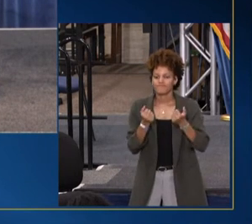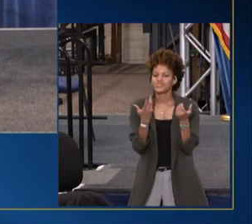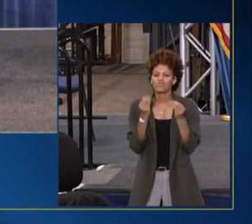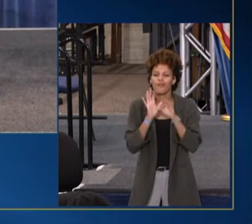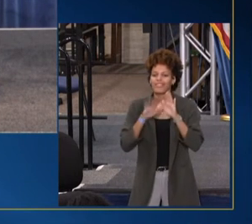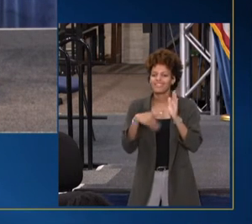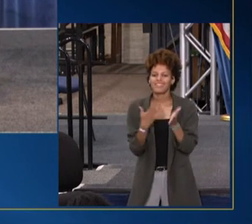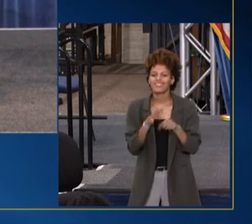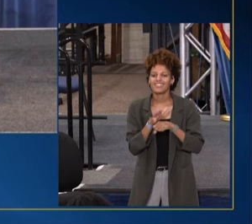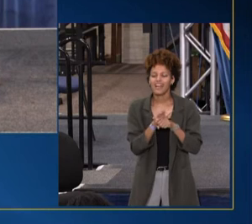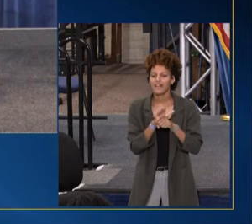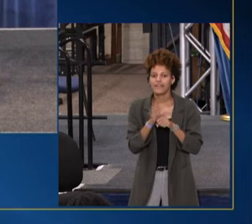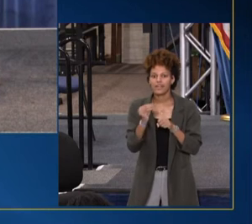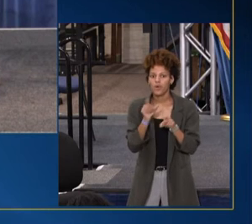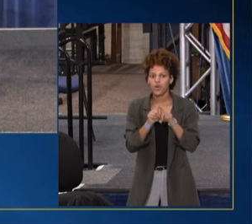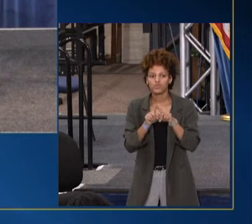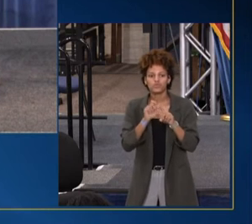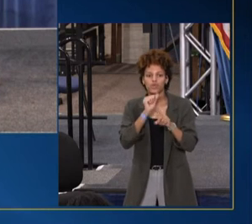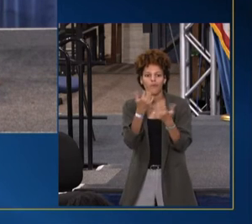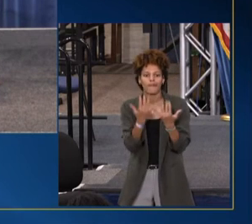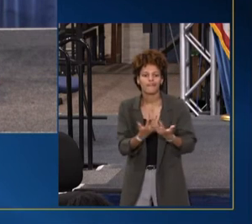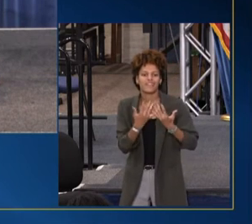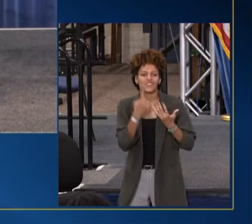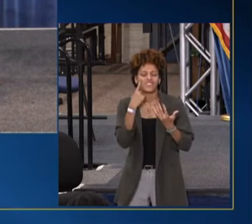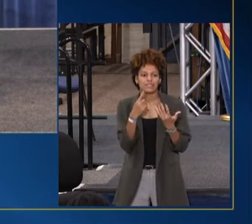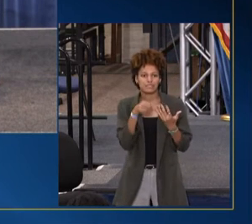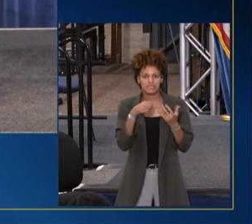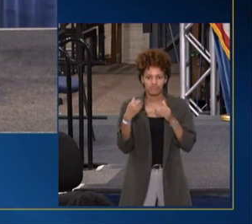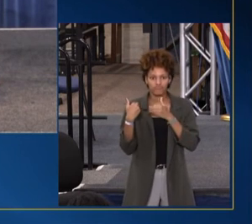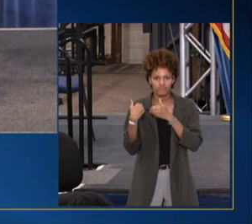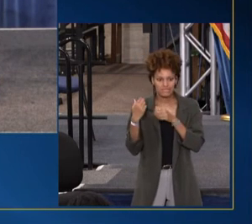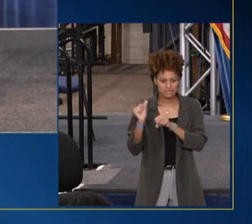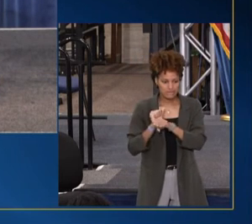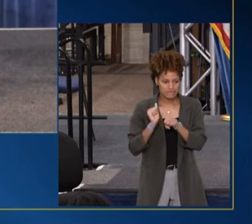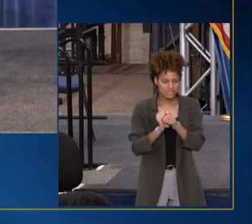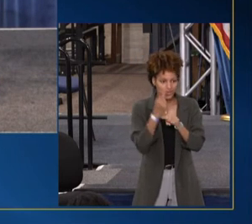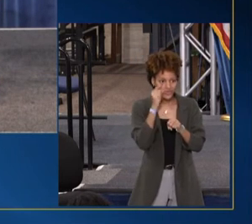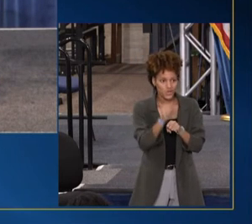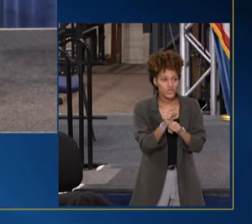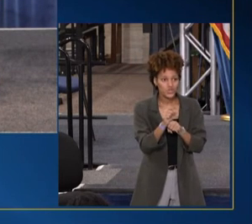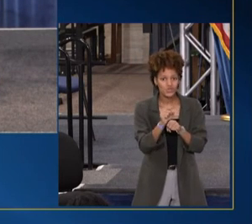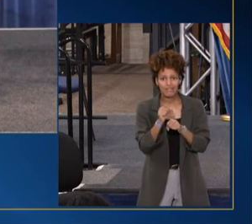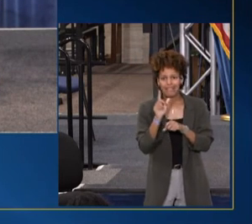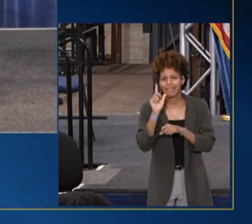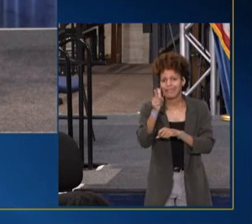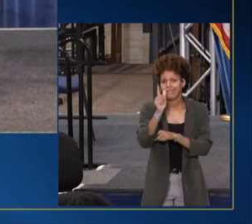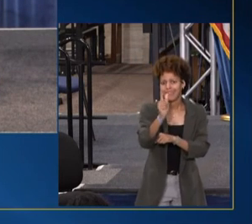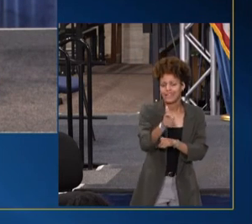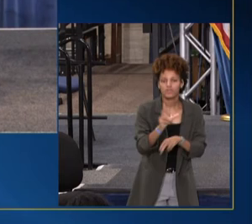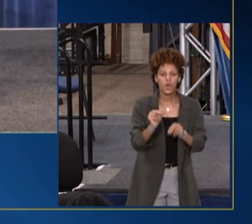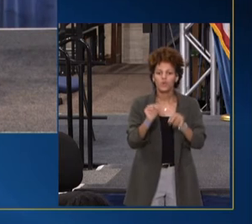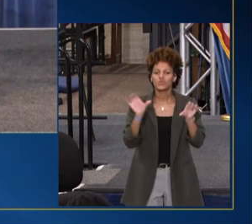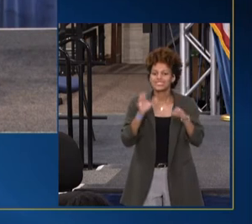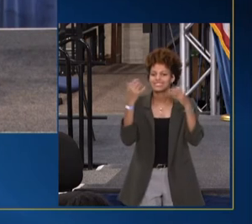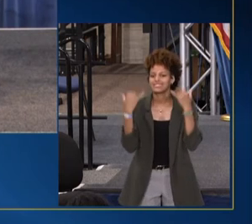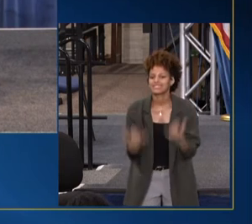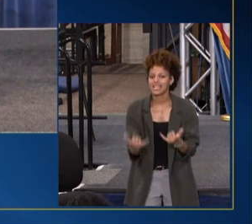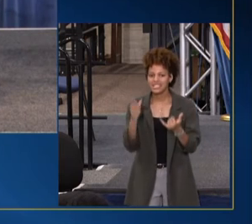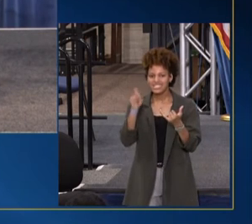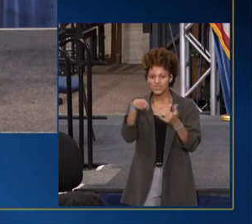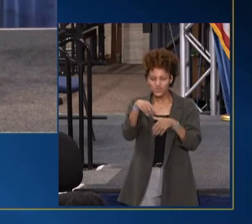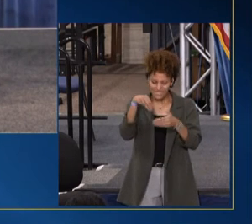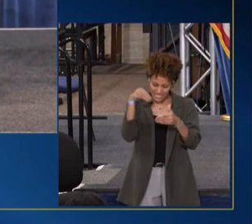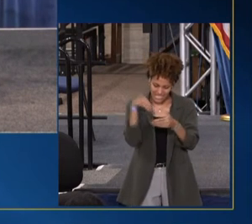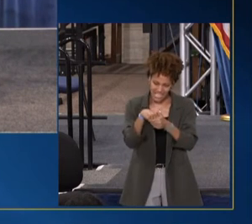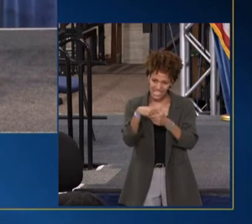And also don't wait. Don't think that this position is for you sometime down the road. Do it today because we need you in the movement right